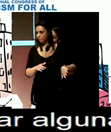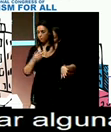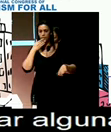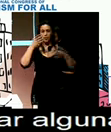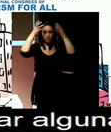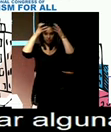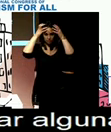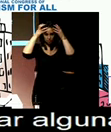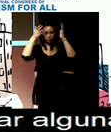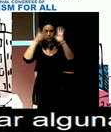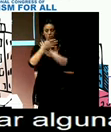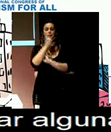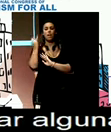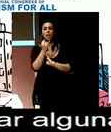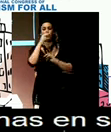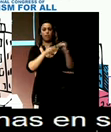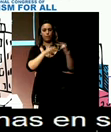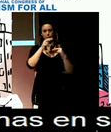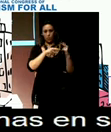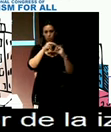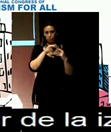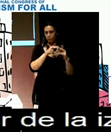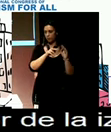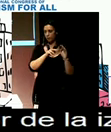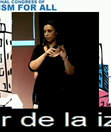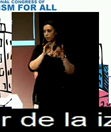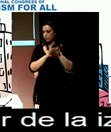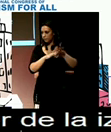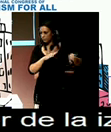on the left lower side.